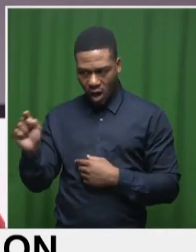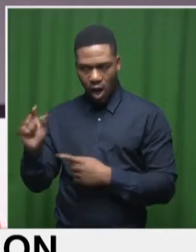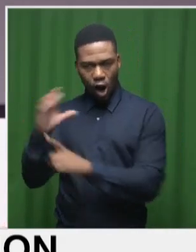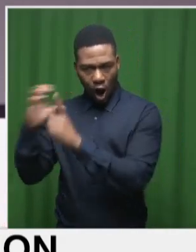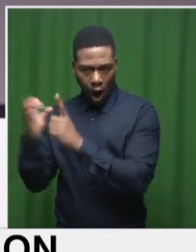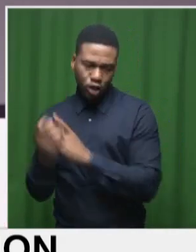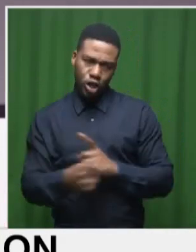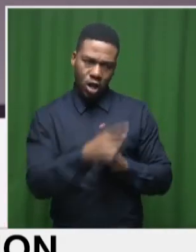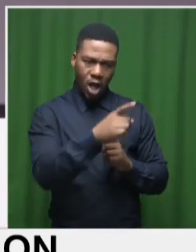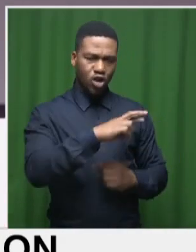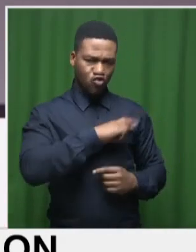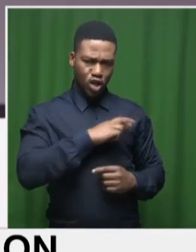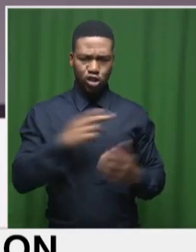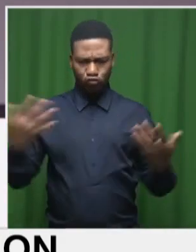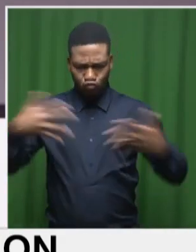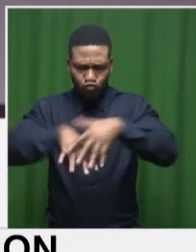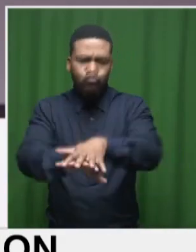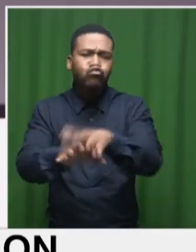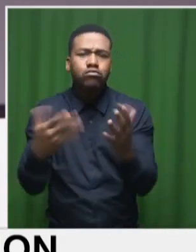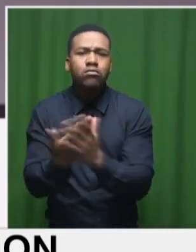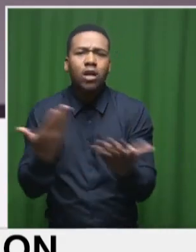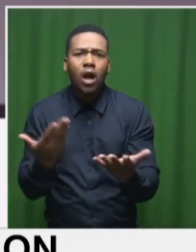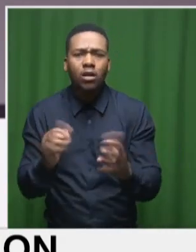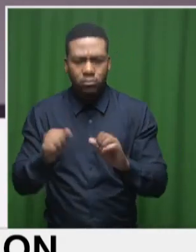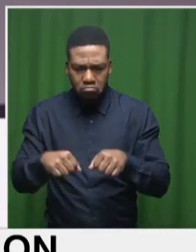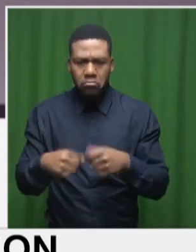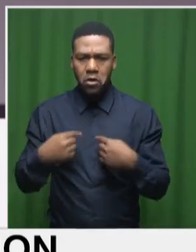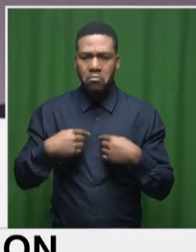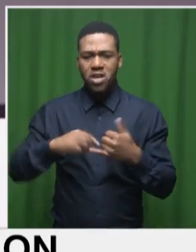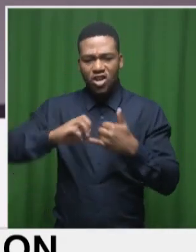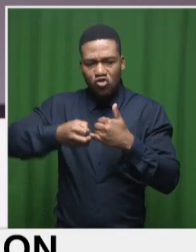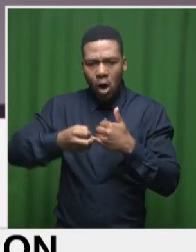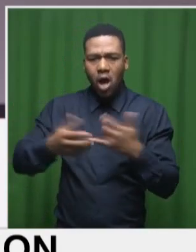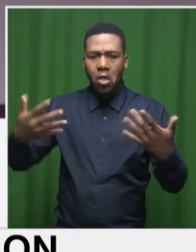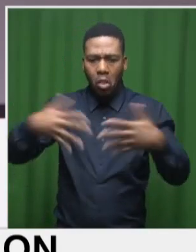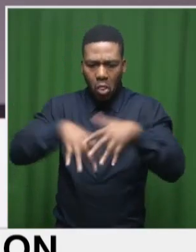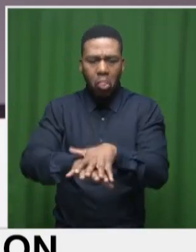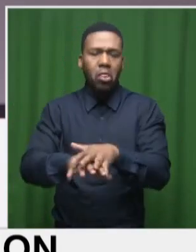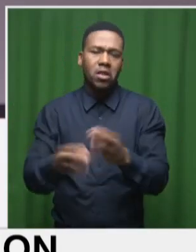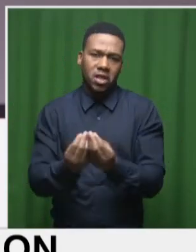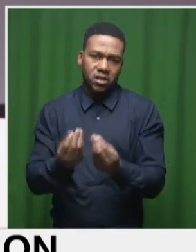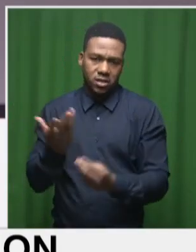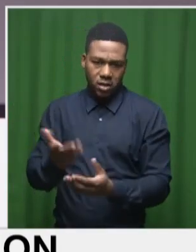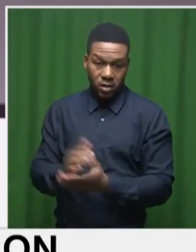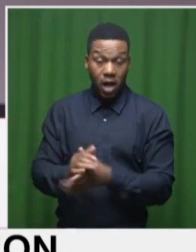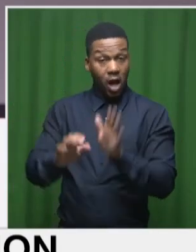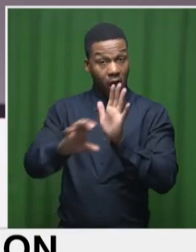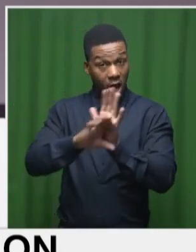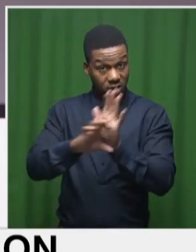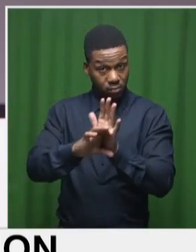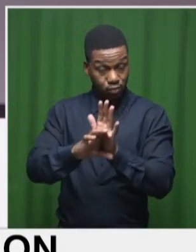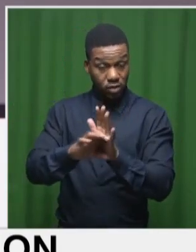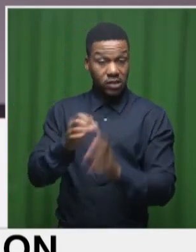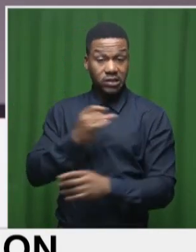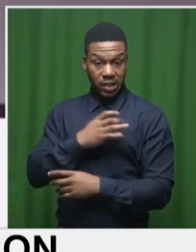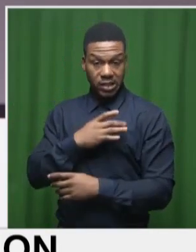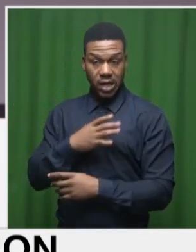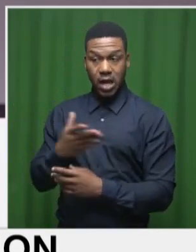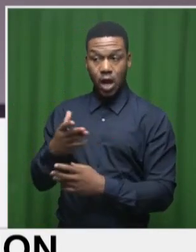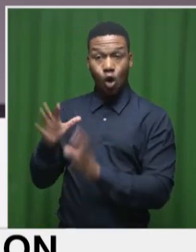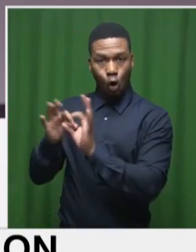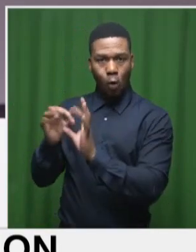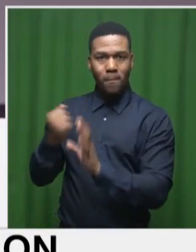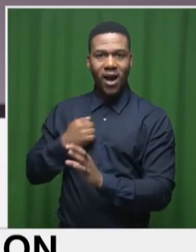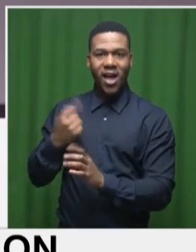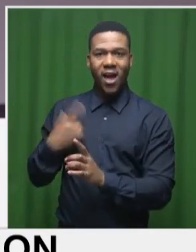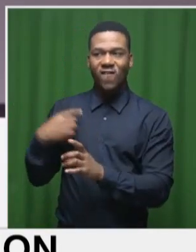me putting my experiences into, because for example, on Saturday, we will have a traditional ceremony at home, but on